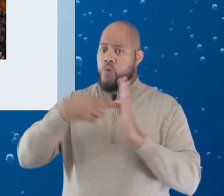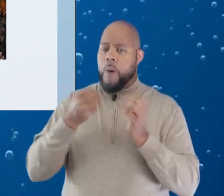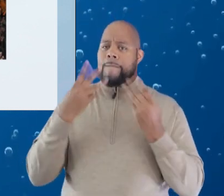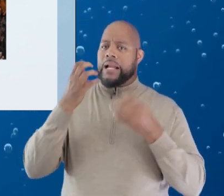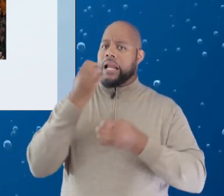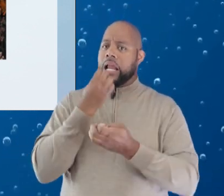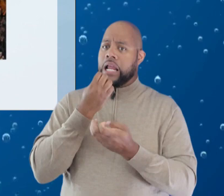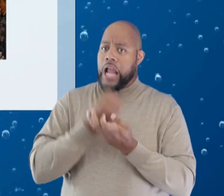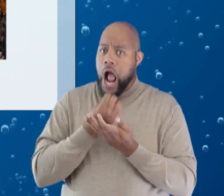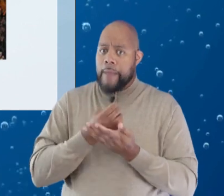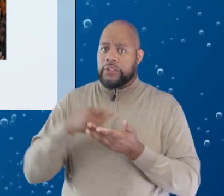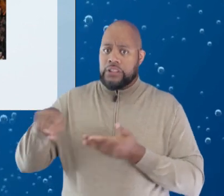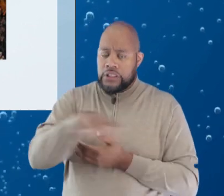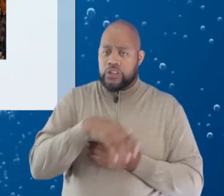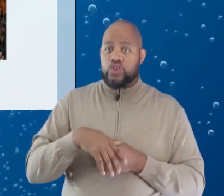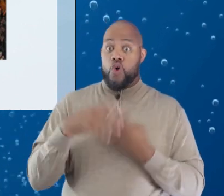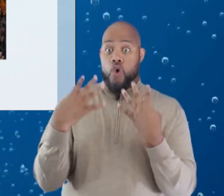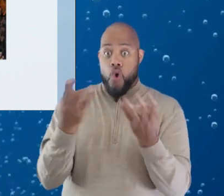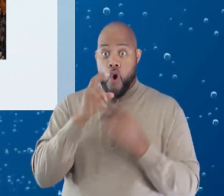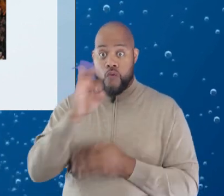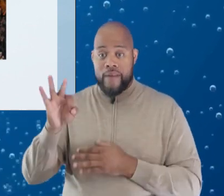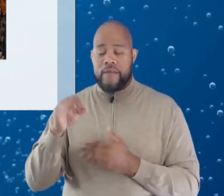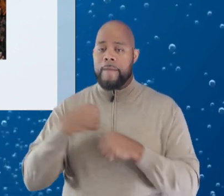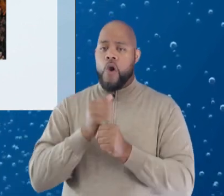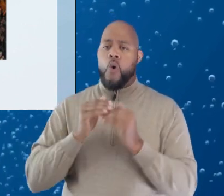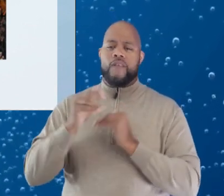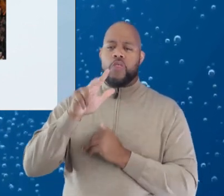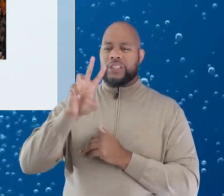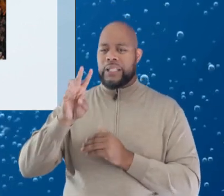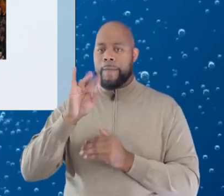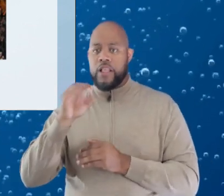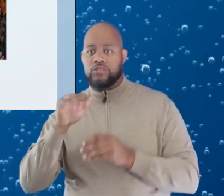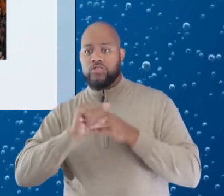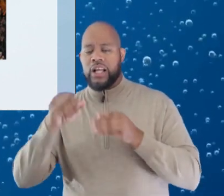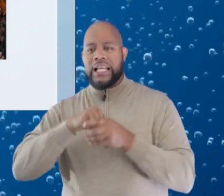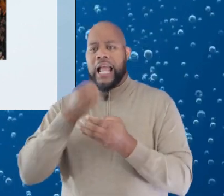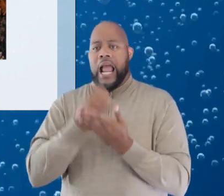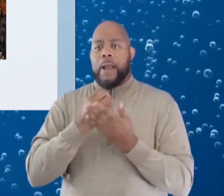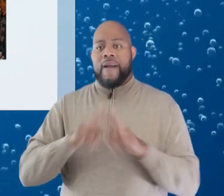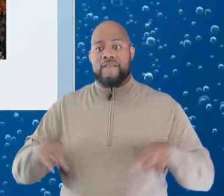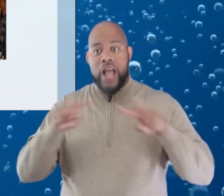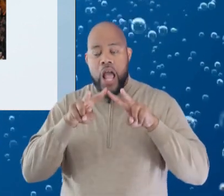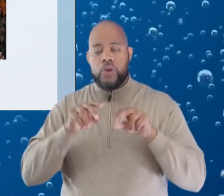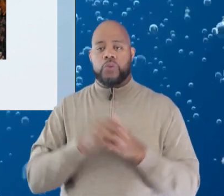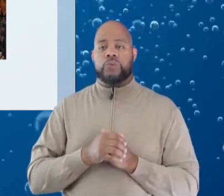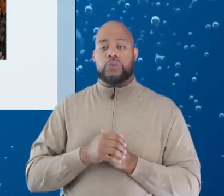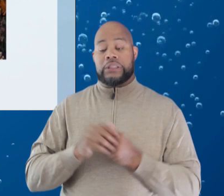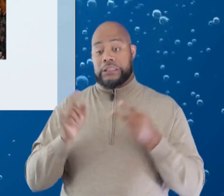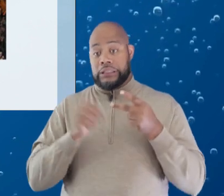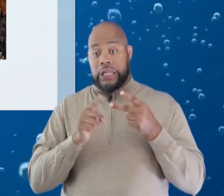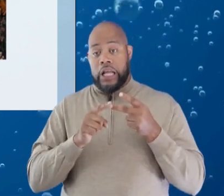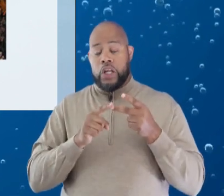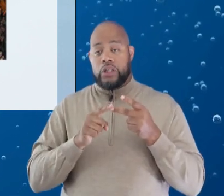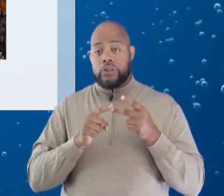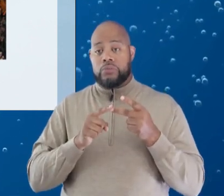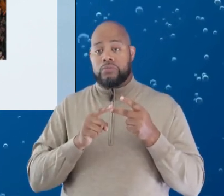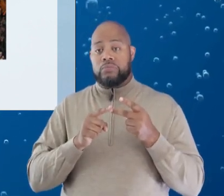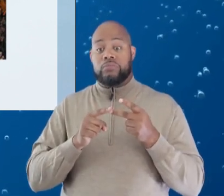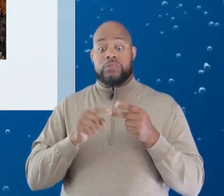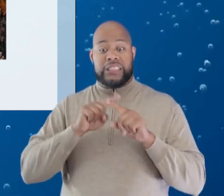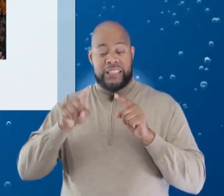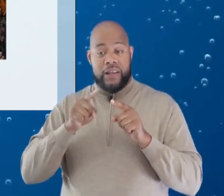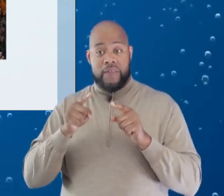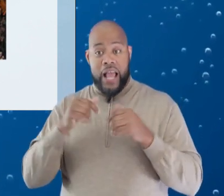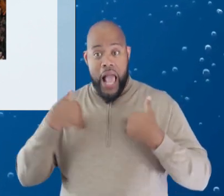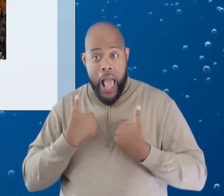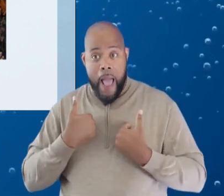many economies. Coral reefs alone generate over $36 billion in economic value annually. Two, new marine